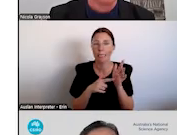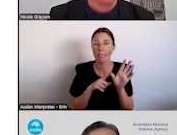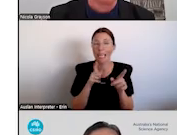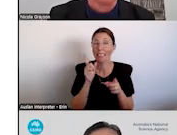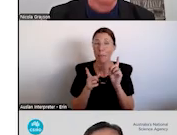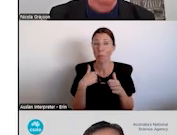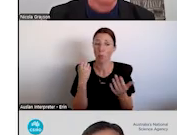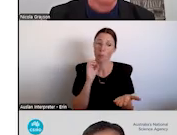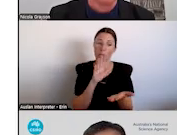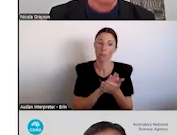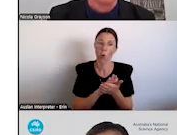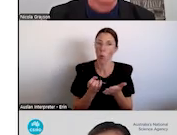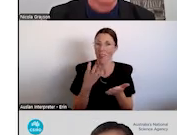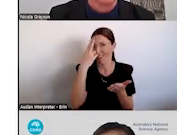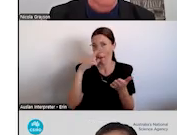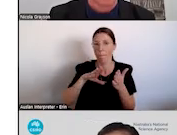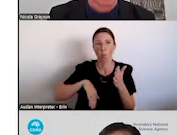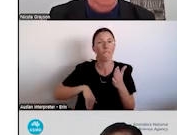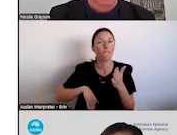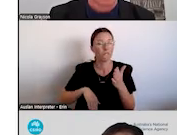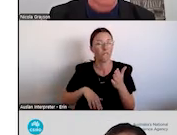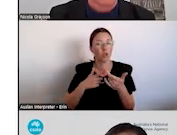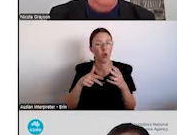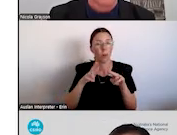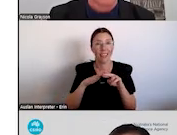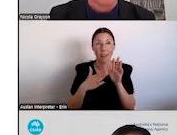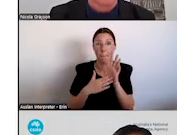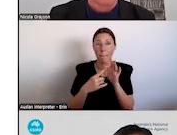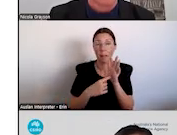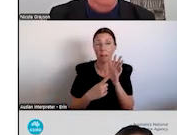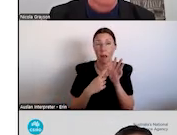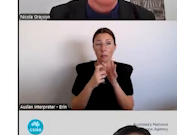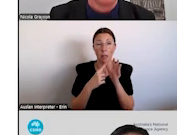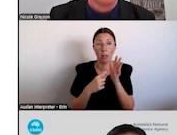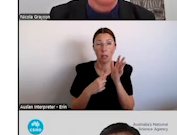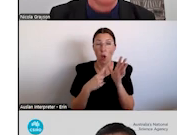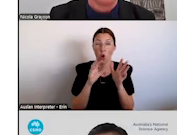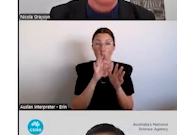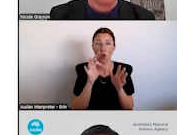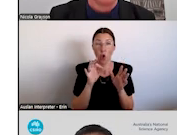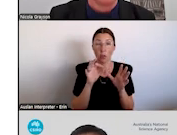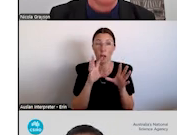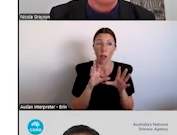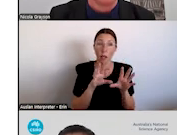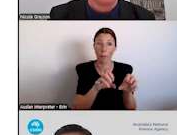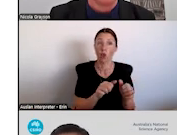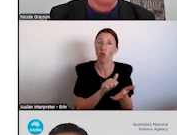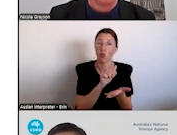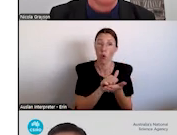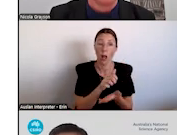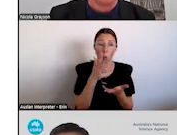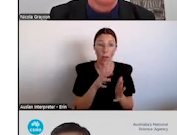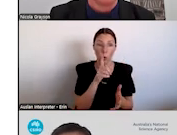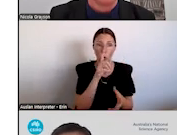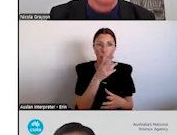anonymously, and if you have metadata captured not in the right way, that anonymity you could be re-identified in it. So